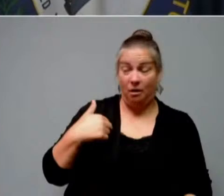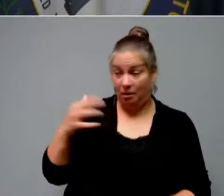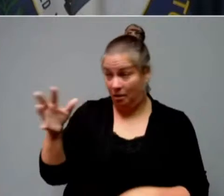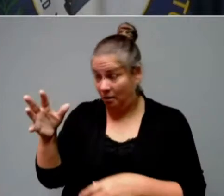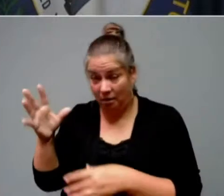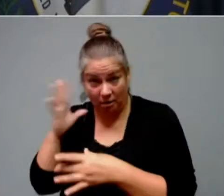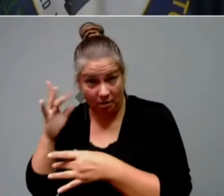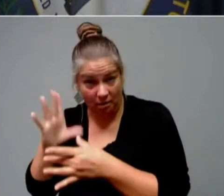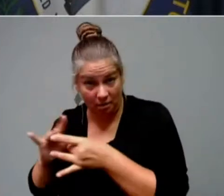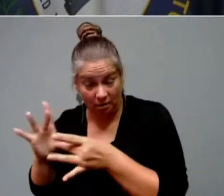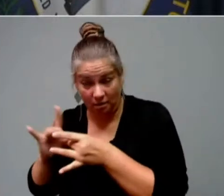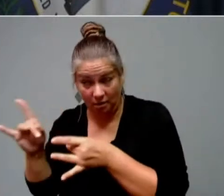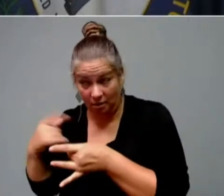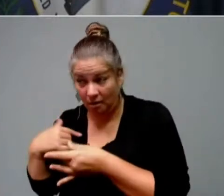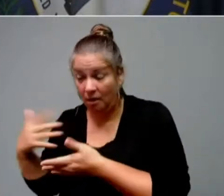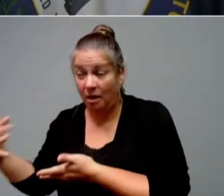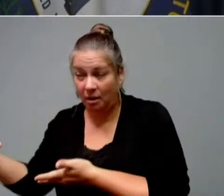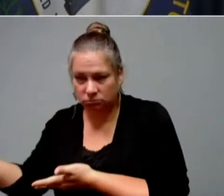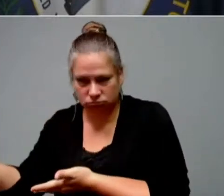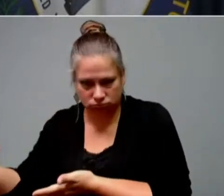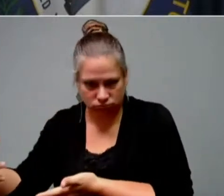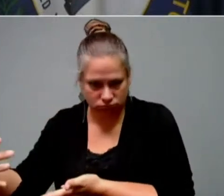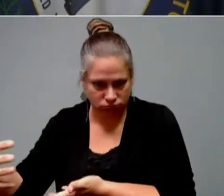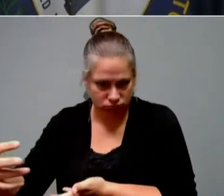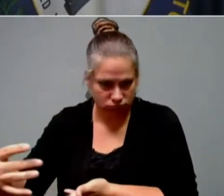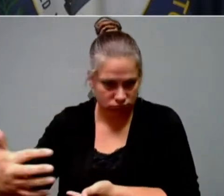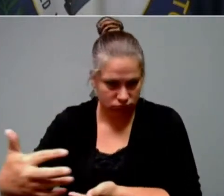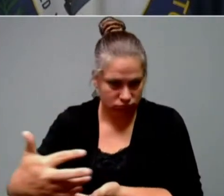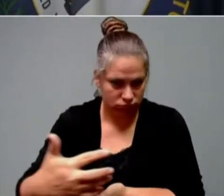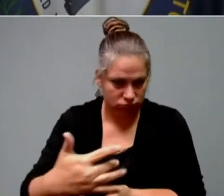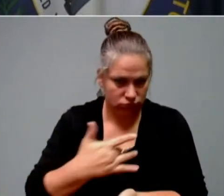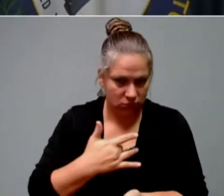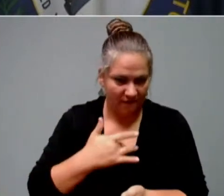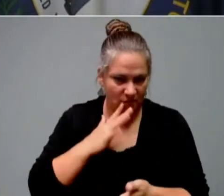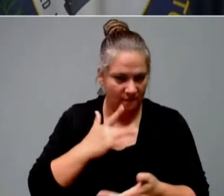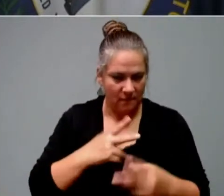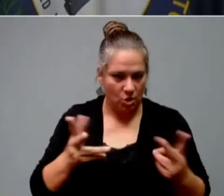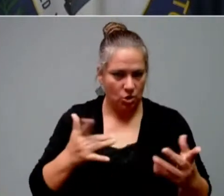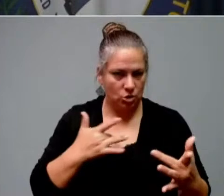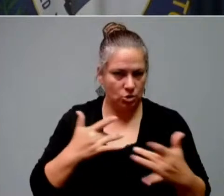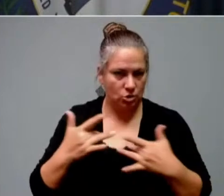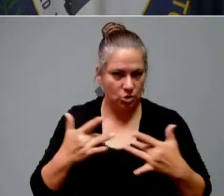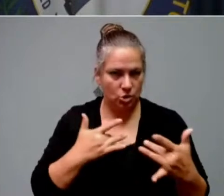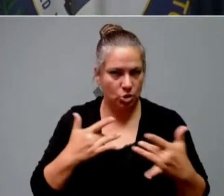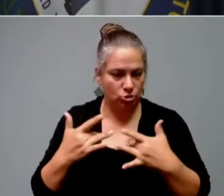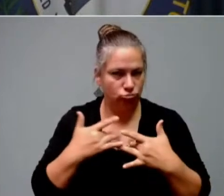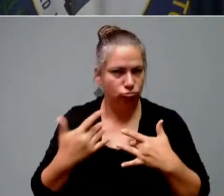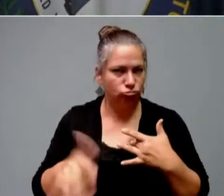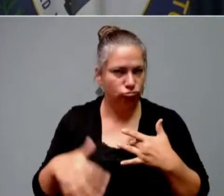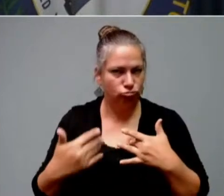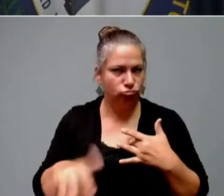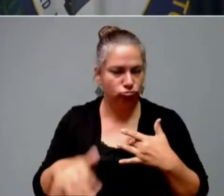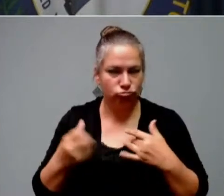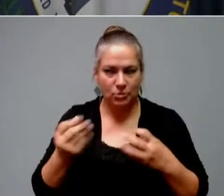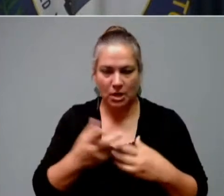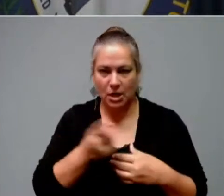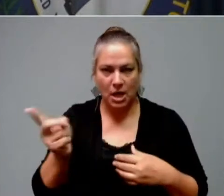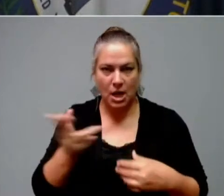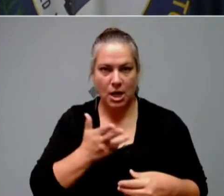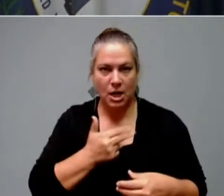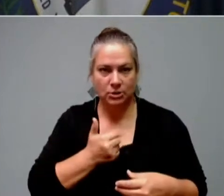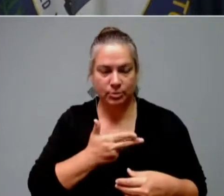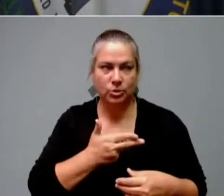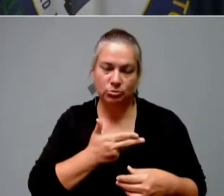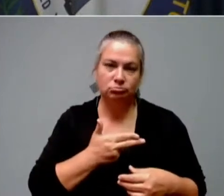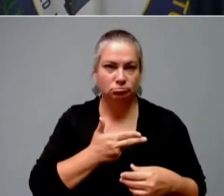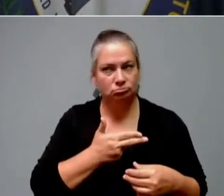is at a higher level than they ever expected. I think just about every hospital, well, certainly what